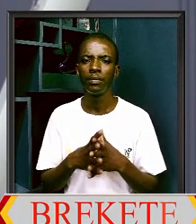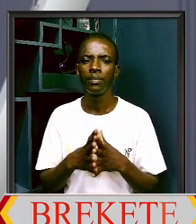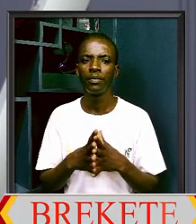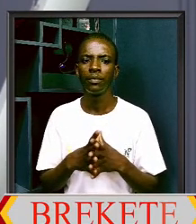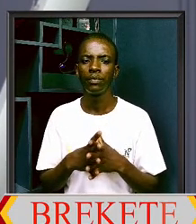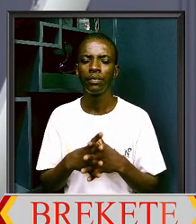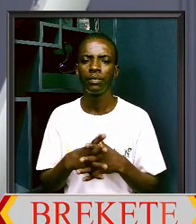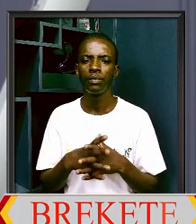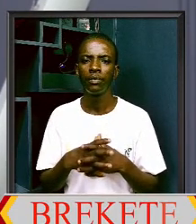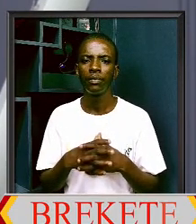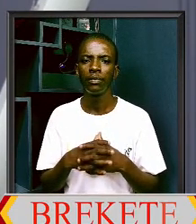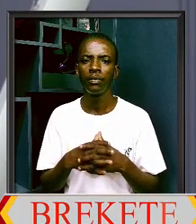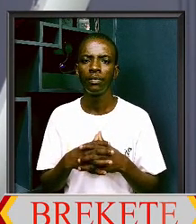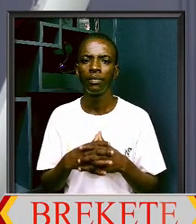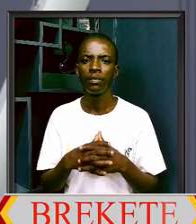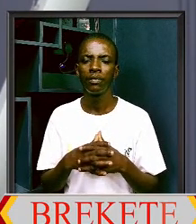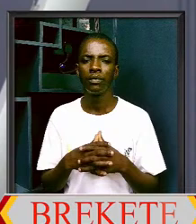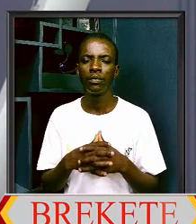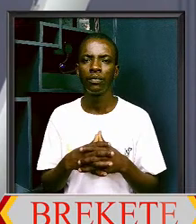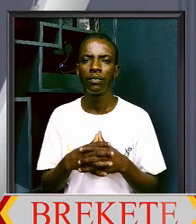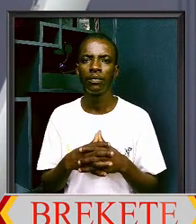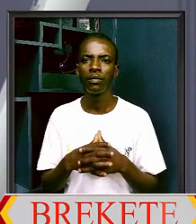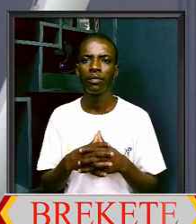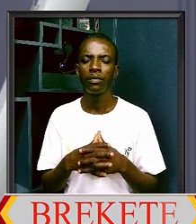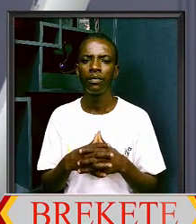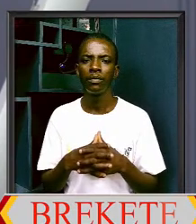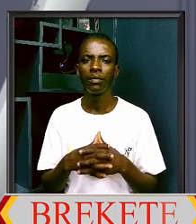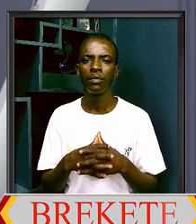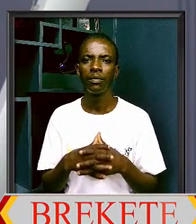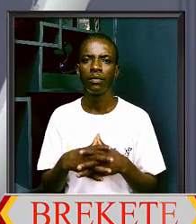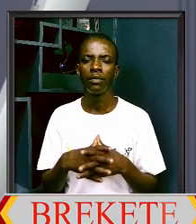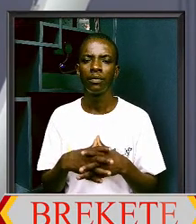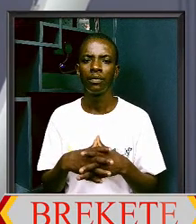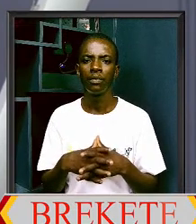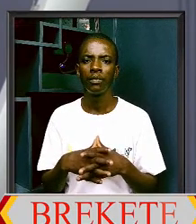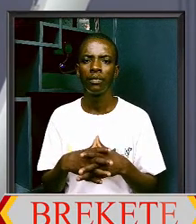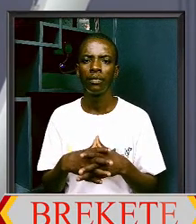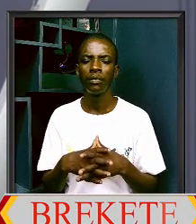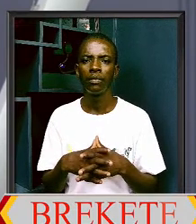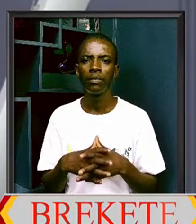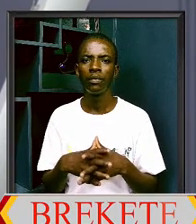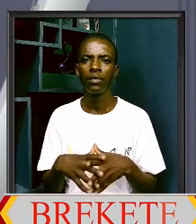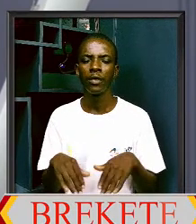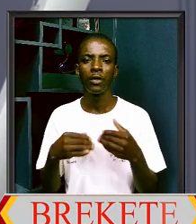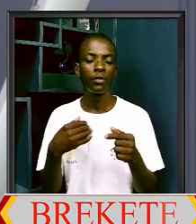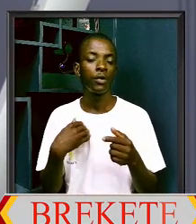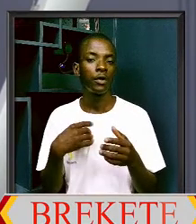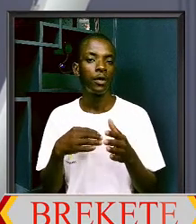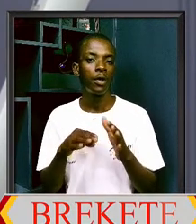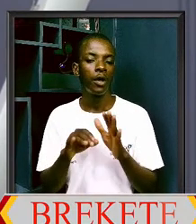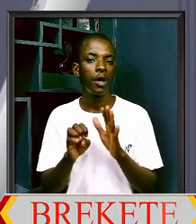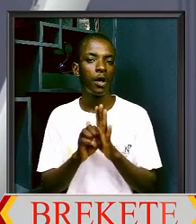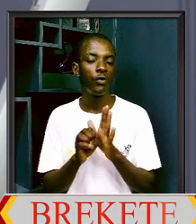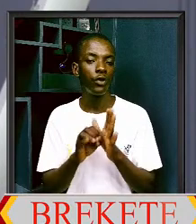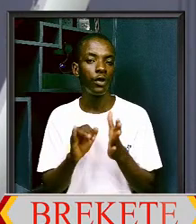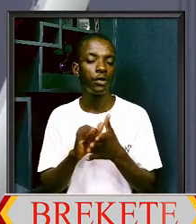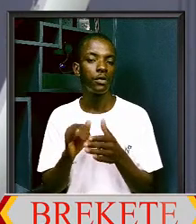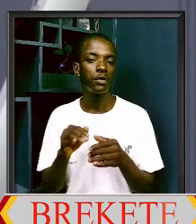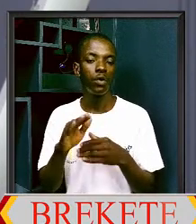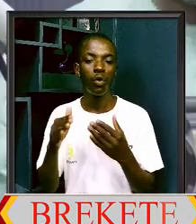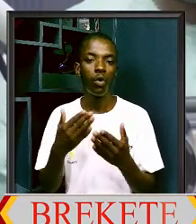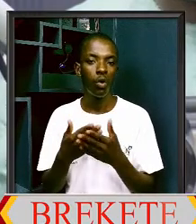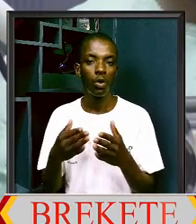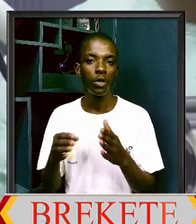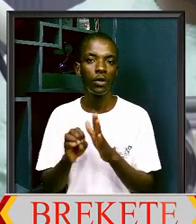you are not giving me the you are not giving me the money any evidence yes that is evidence give me the evidence we will bring all the